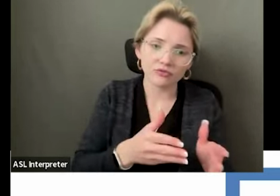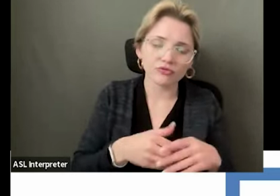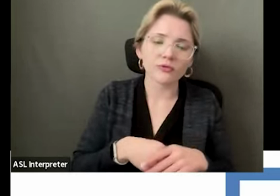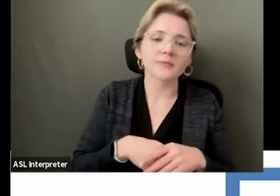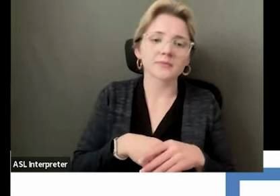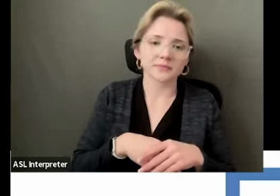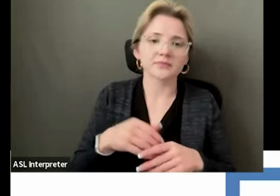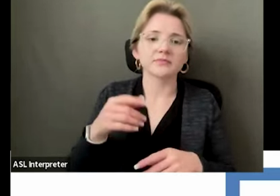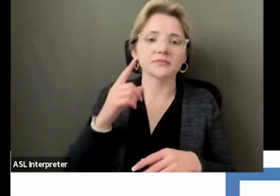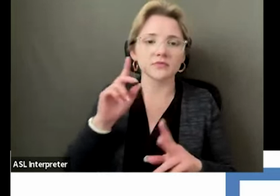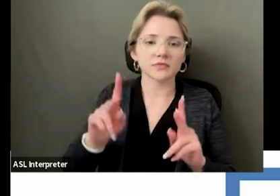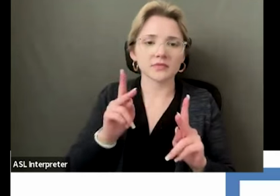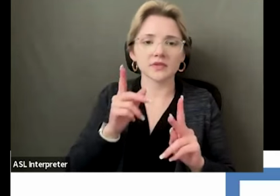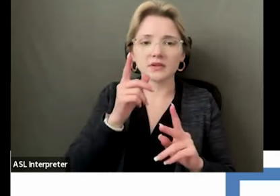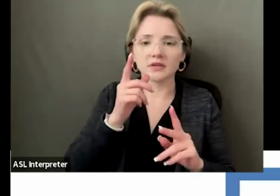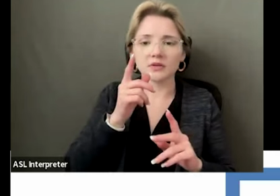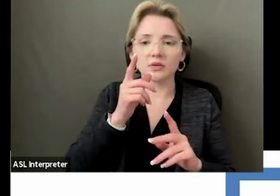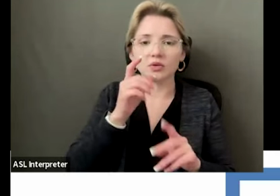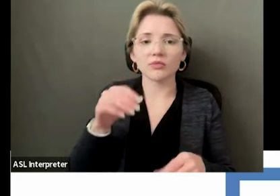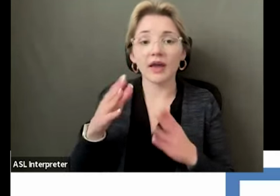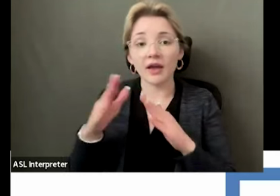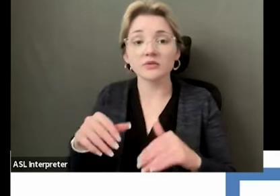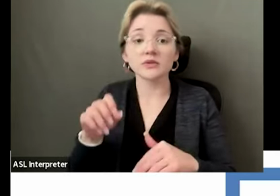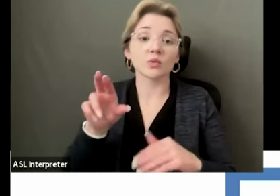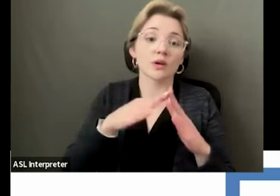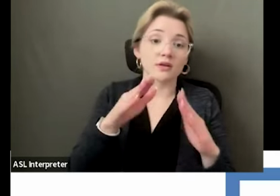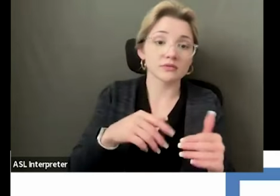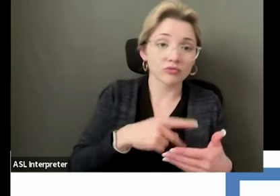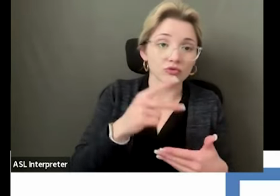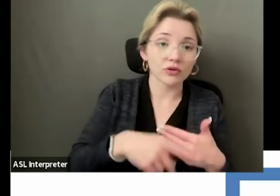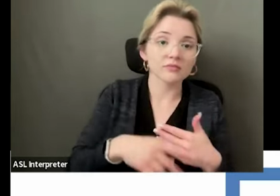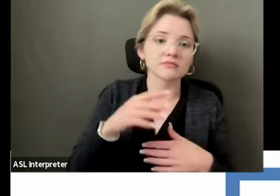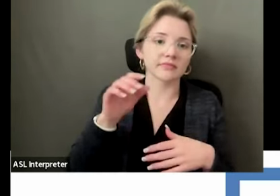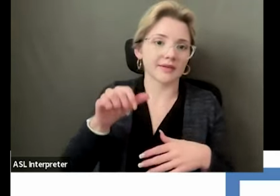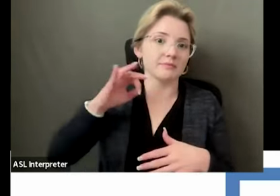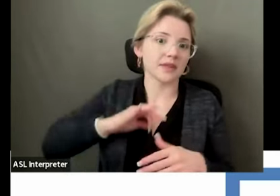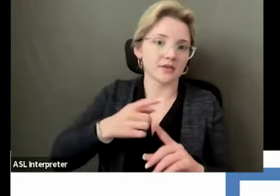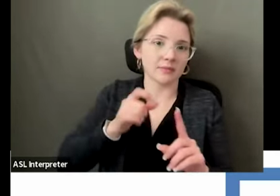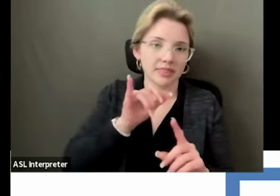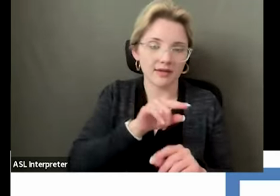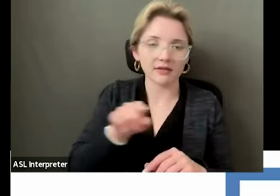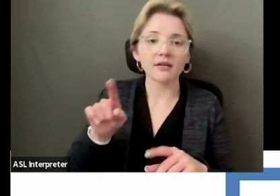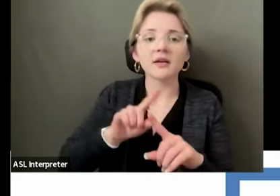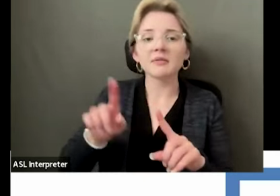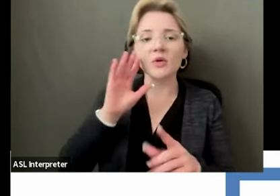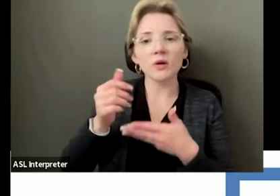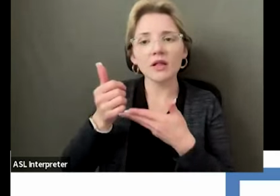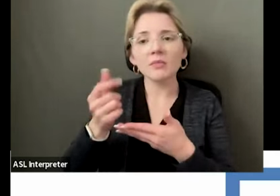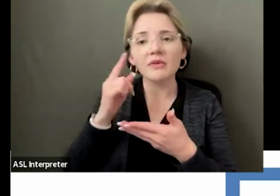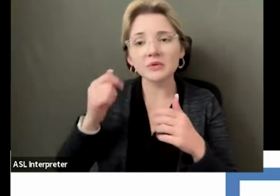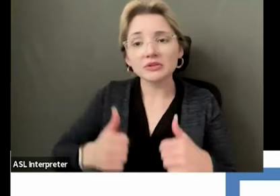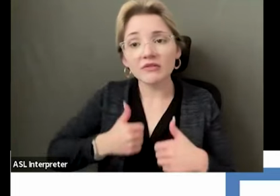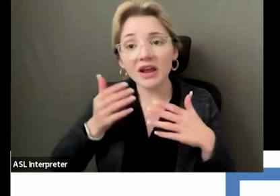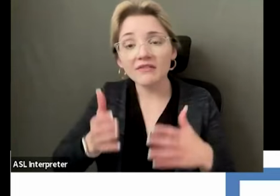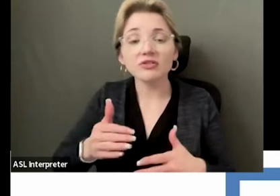providing housing or our housing programs, it can also be really helpful for survivors. It can be helpful for people